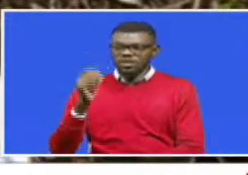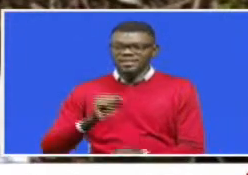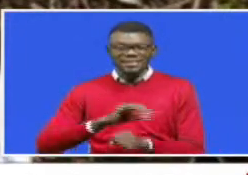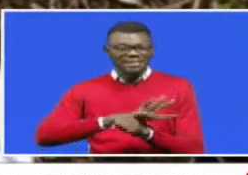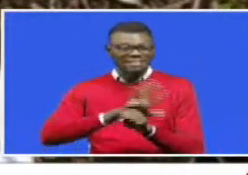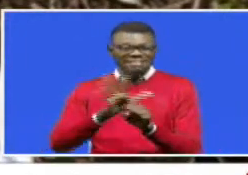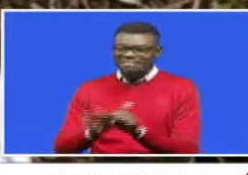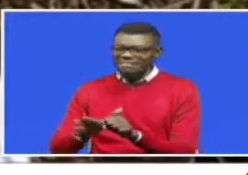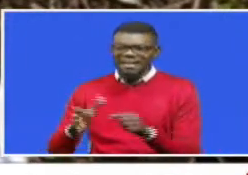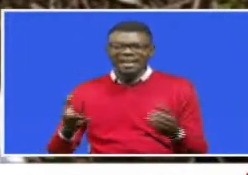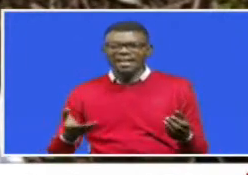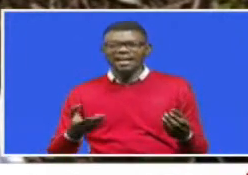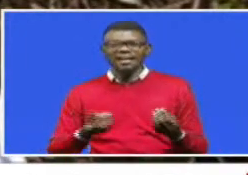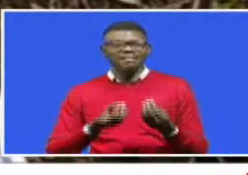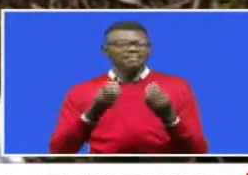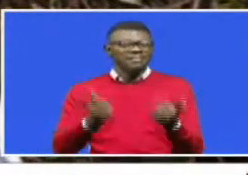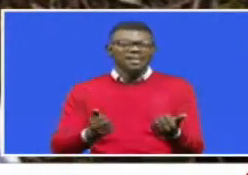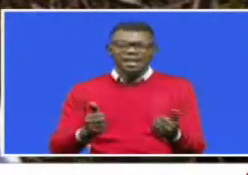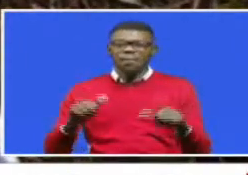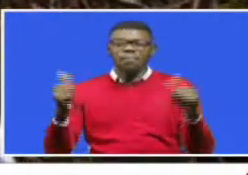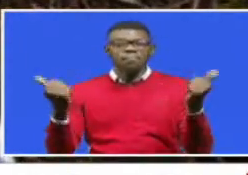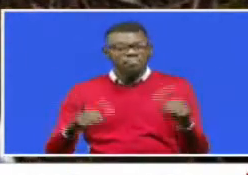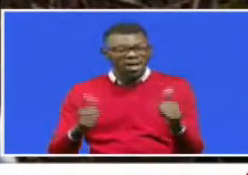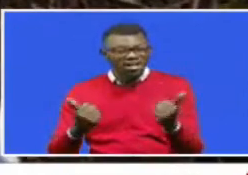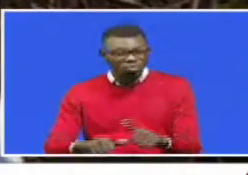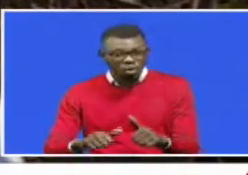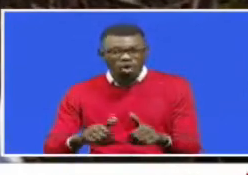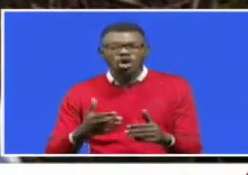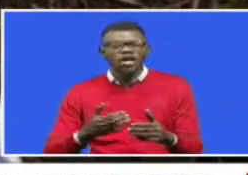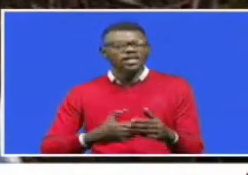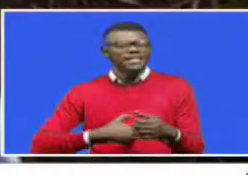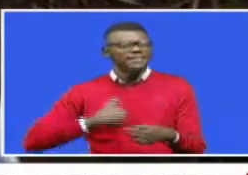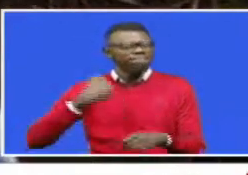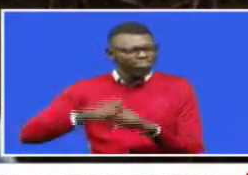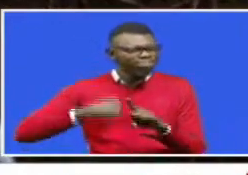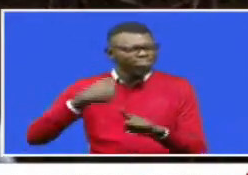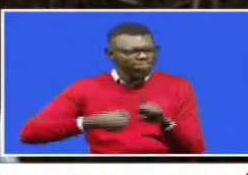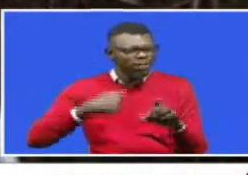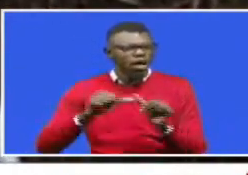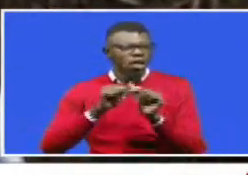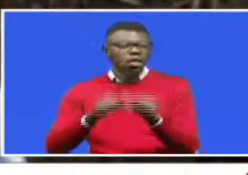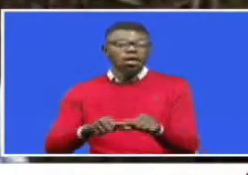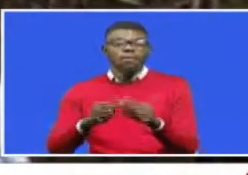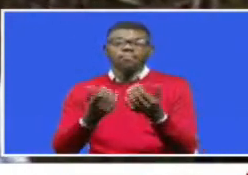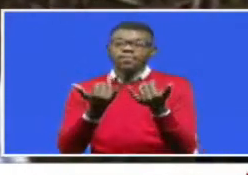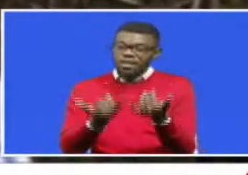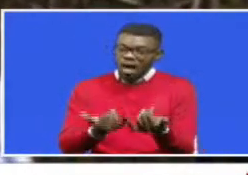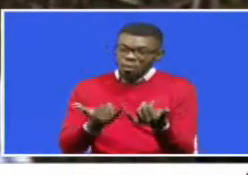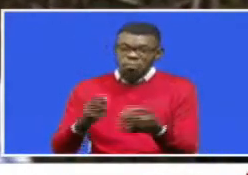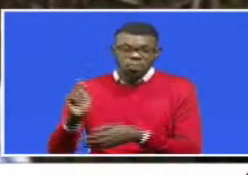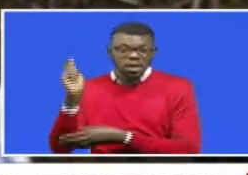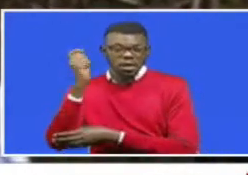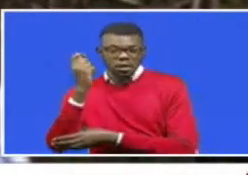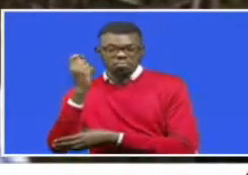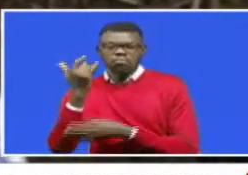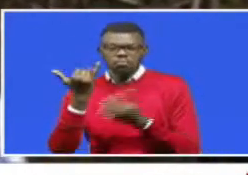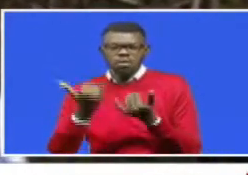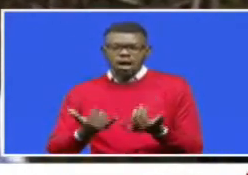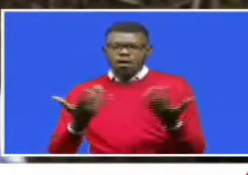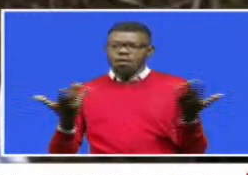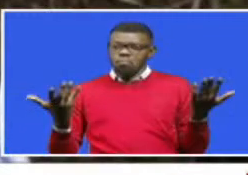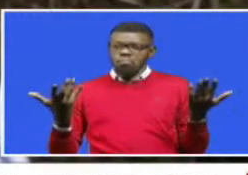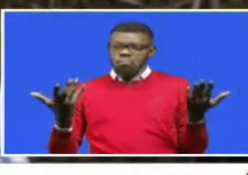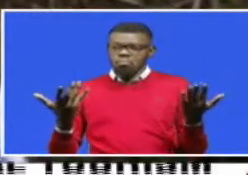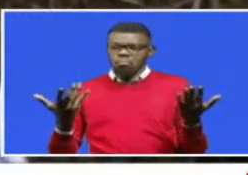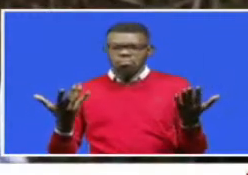yet win. The battle is long, and now Kenya is on the spotlight of all